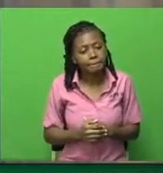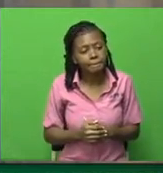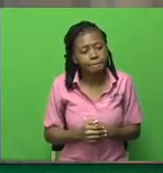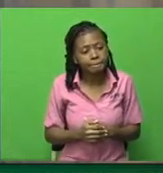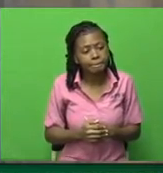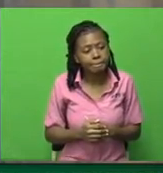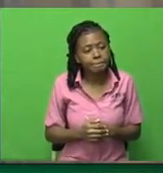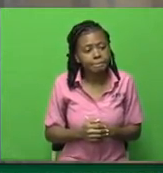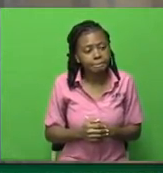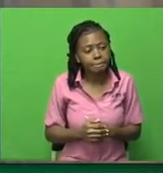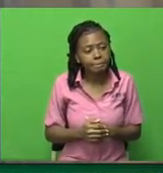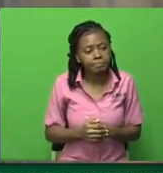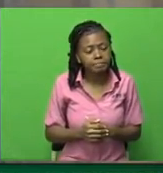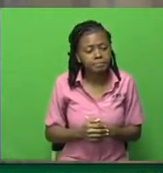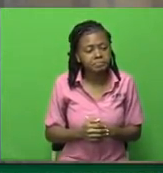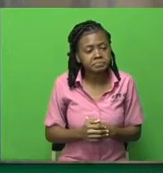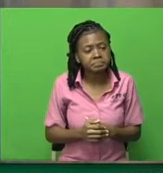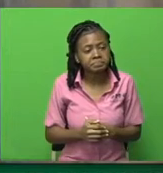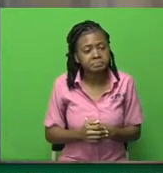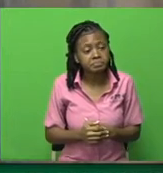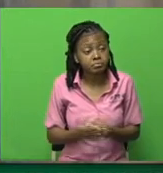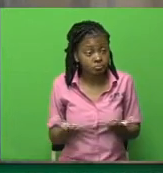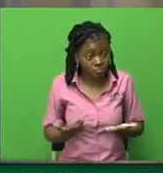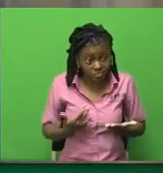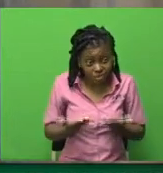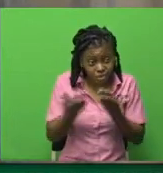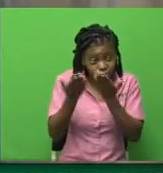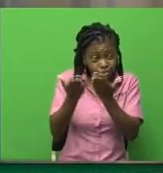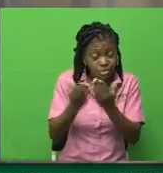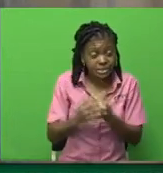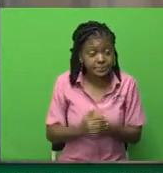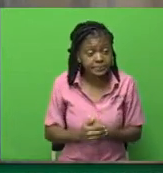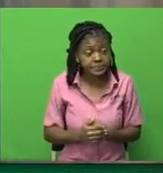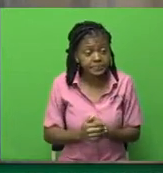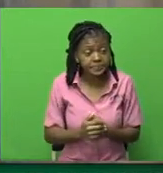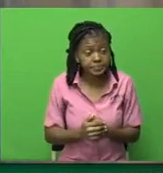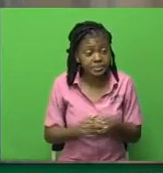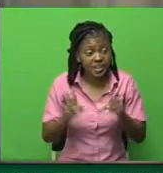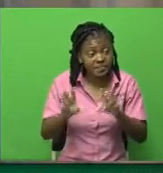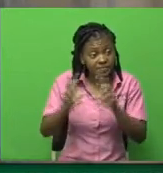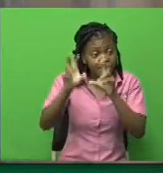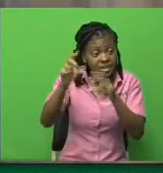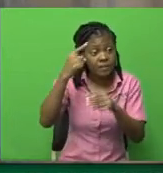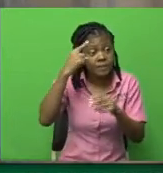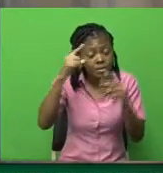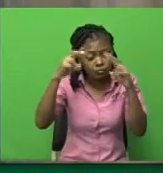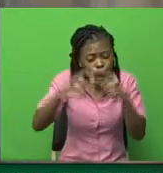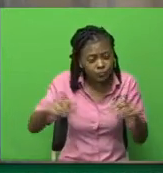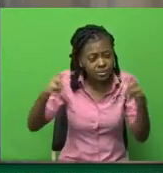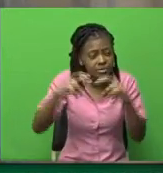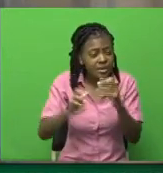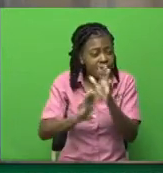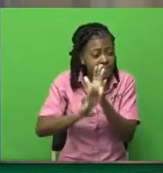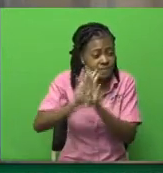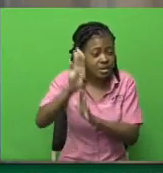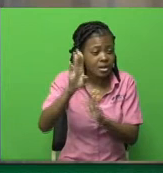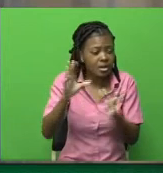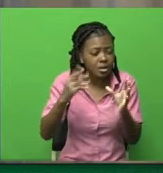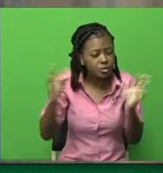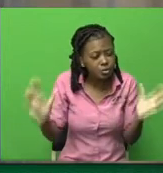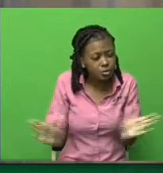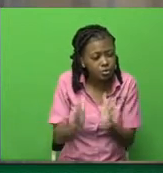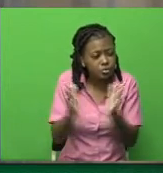we propose investing in r d research and development and encouraging innovation in agricultural